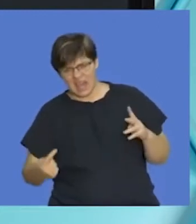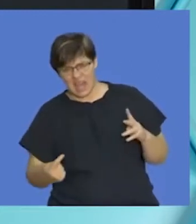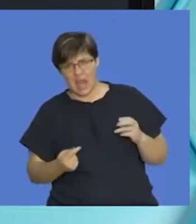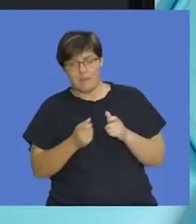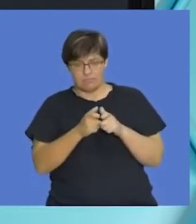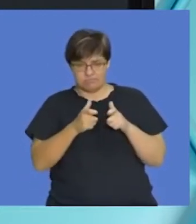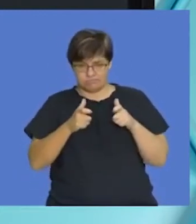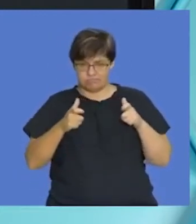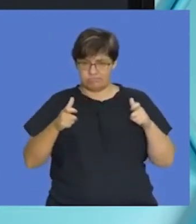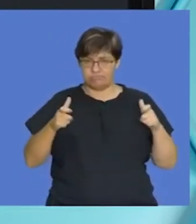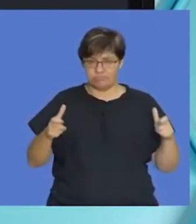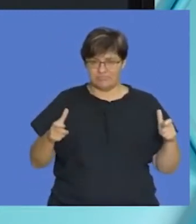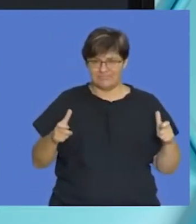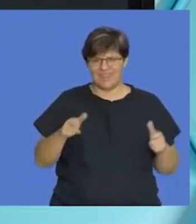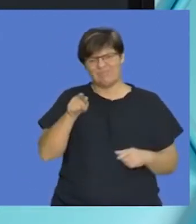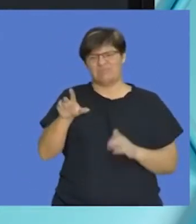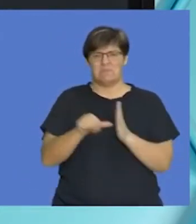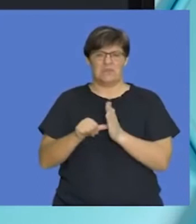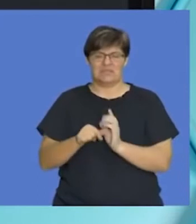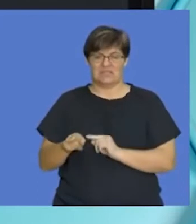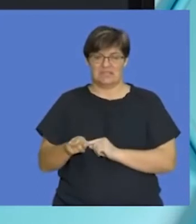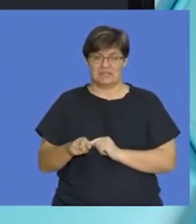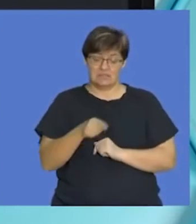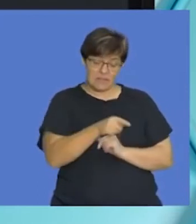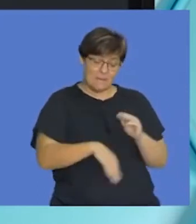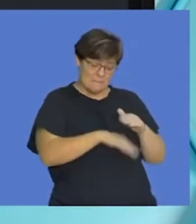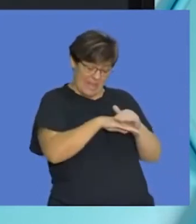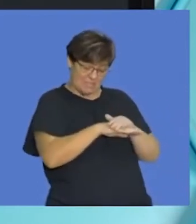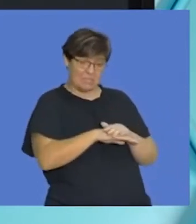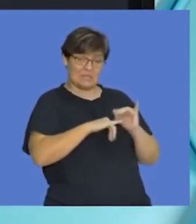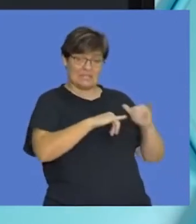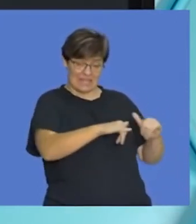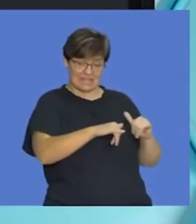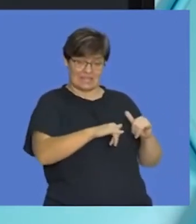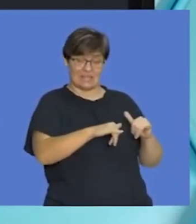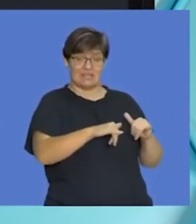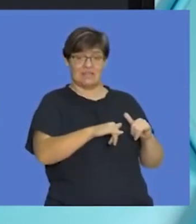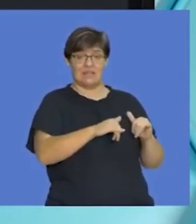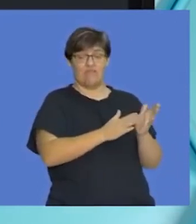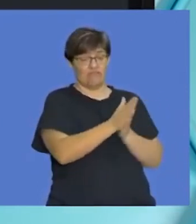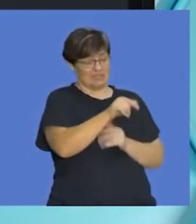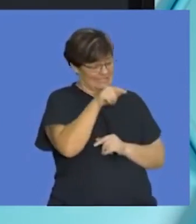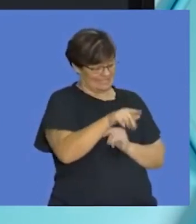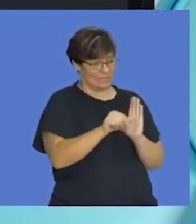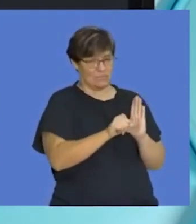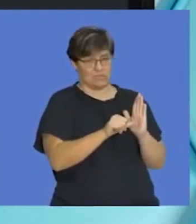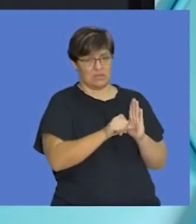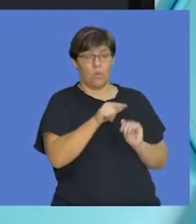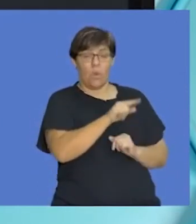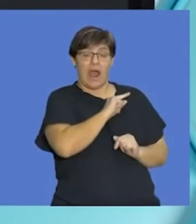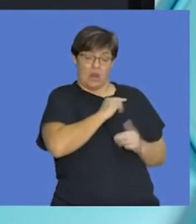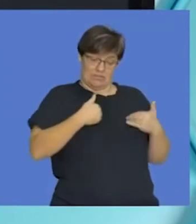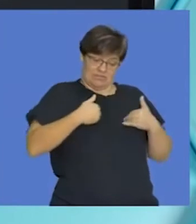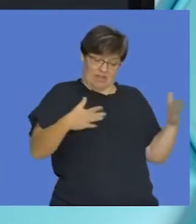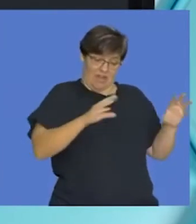other values, as it gets bigger and bigger and bigger, not that important. Maximum static friction is important for us, okay,